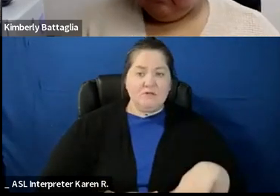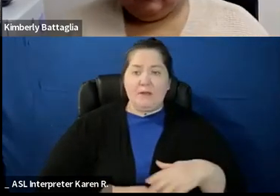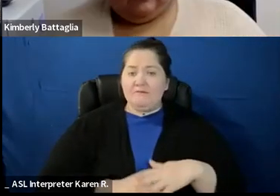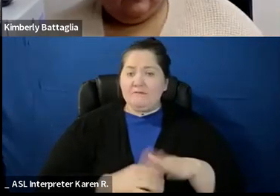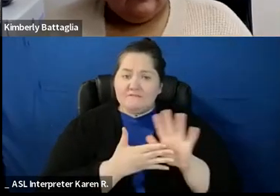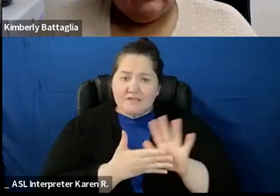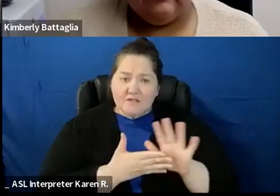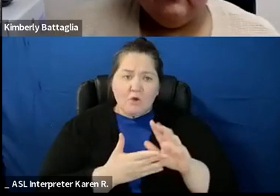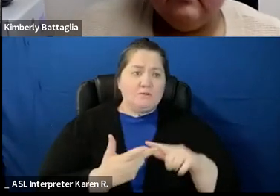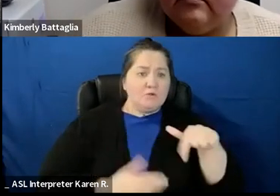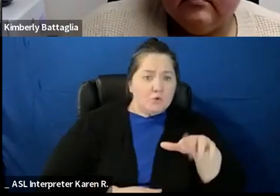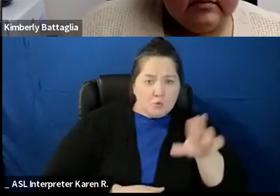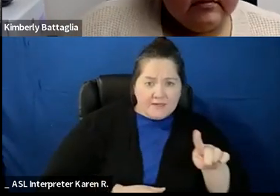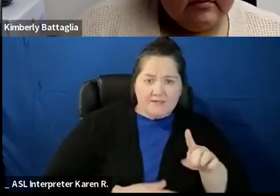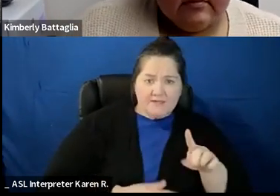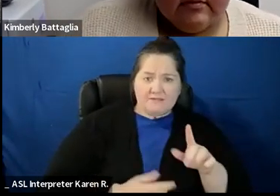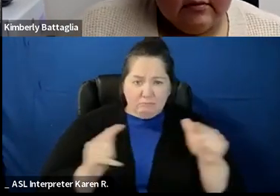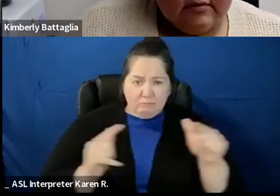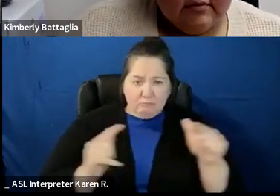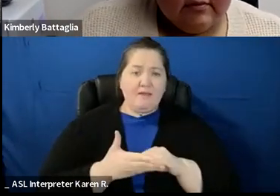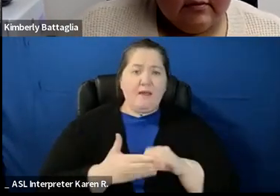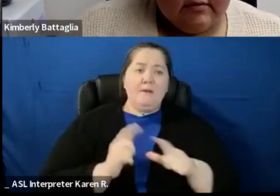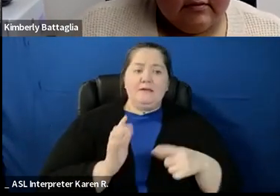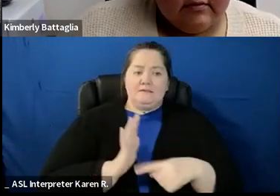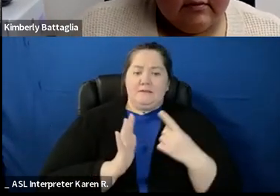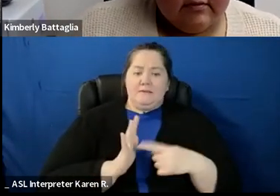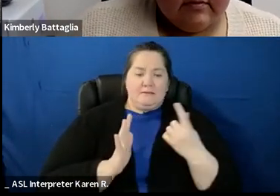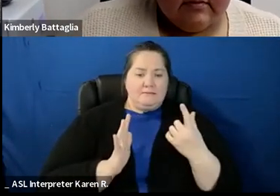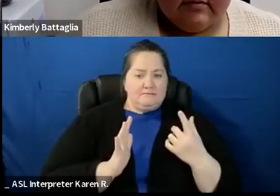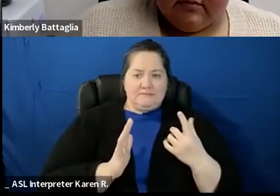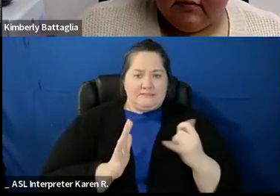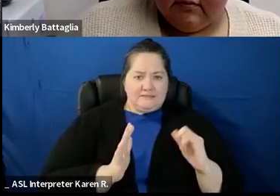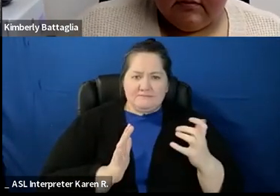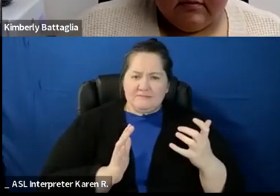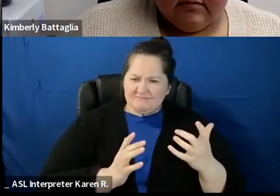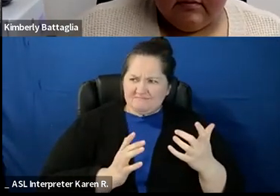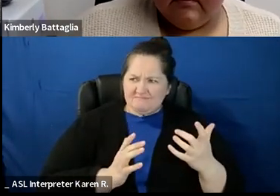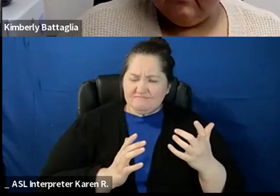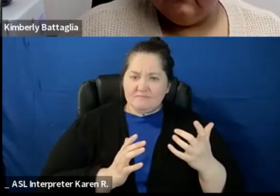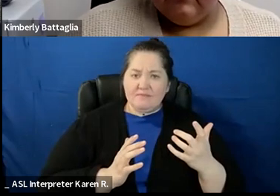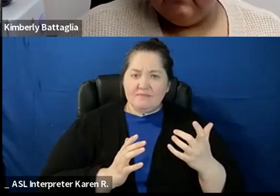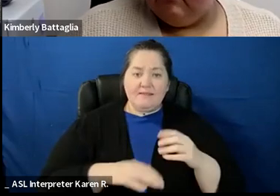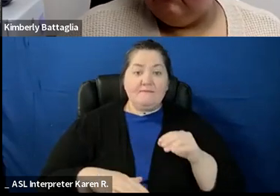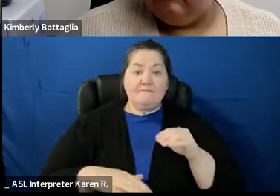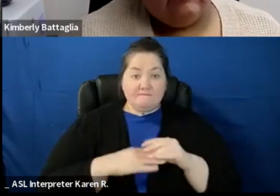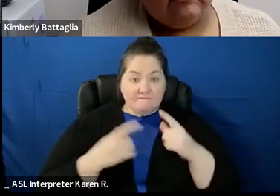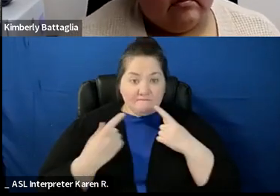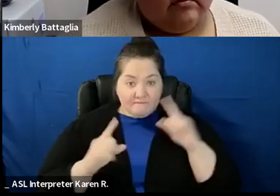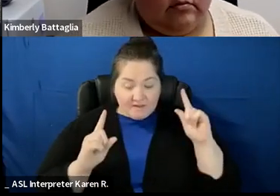videos and these quizzes and things like that. But there's also sometimes still part of that where I'm like, how the effectiveness of